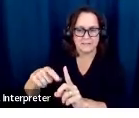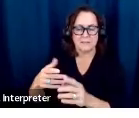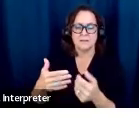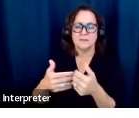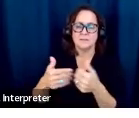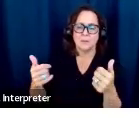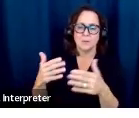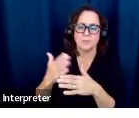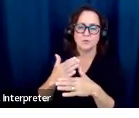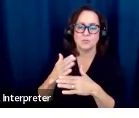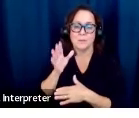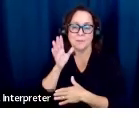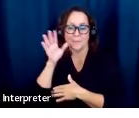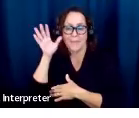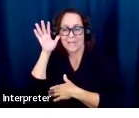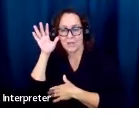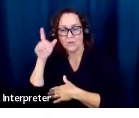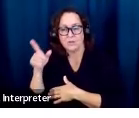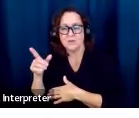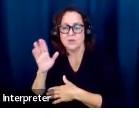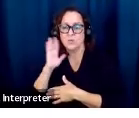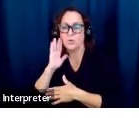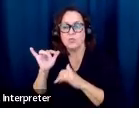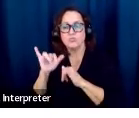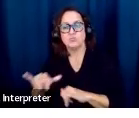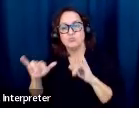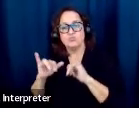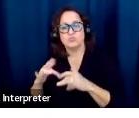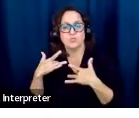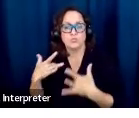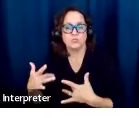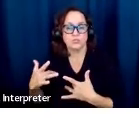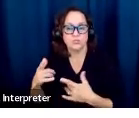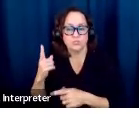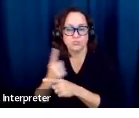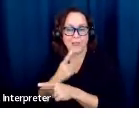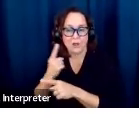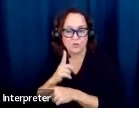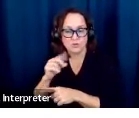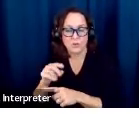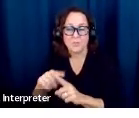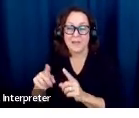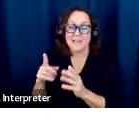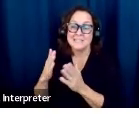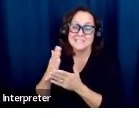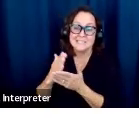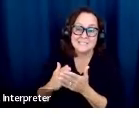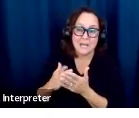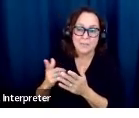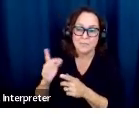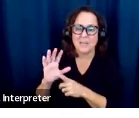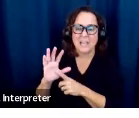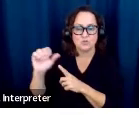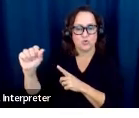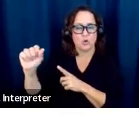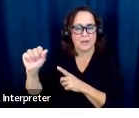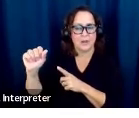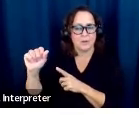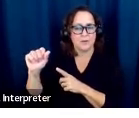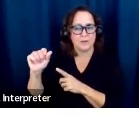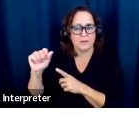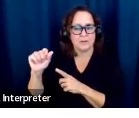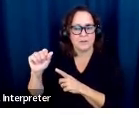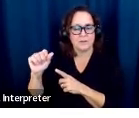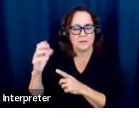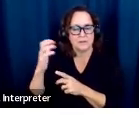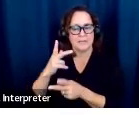a parent or family member would ordinarily do and what we would consider extraordinary care. The needs assessment identifies areas in